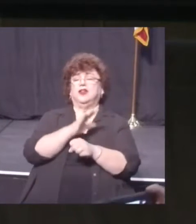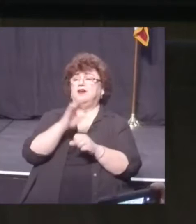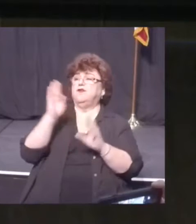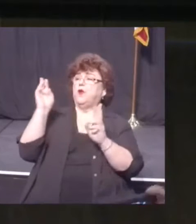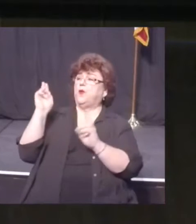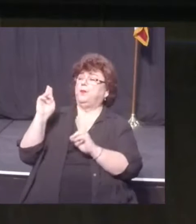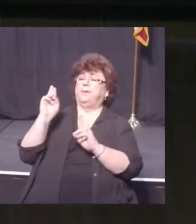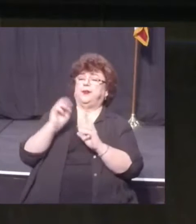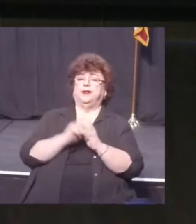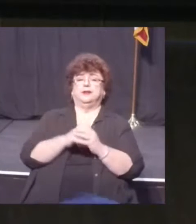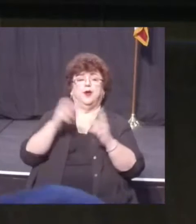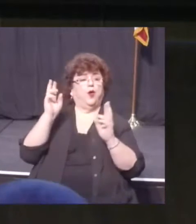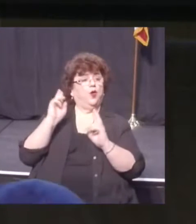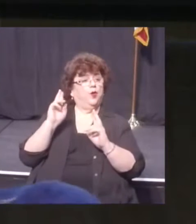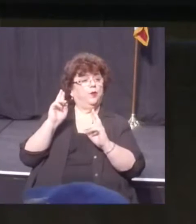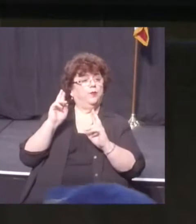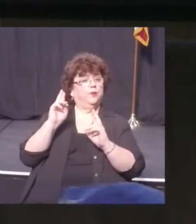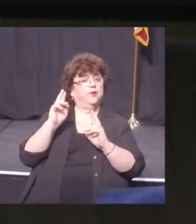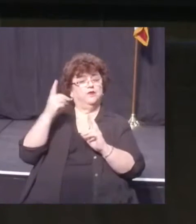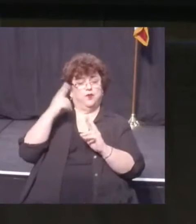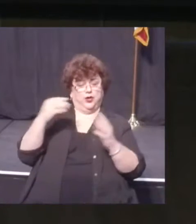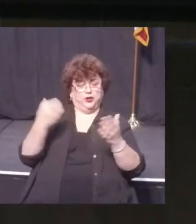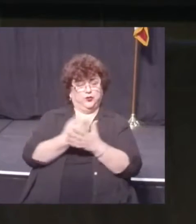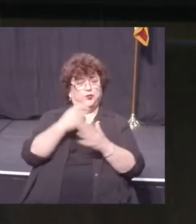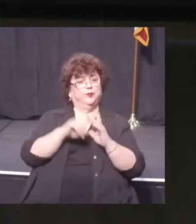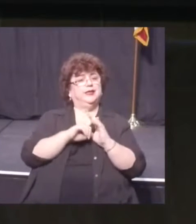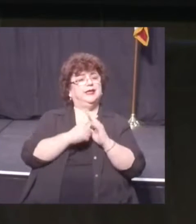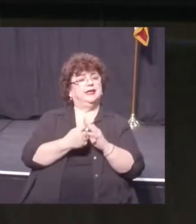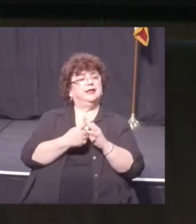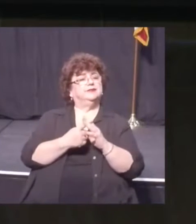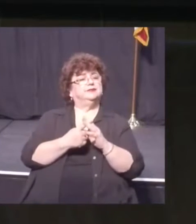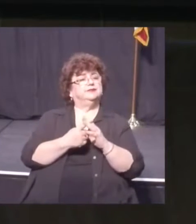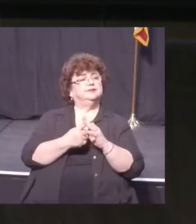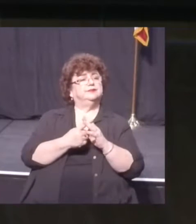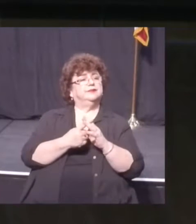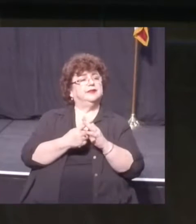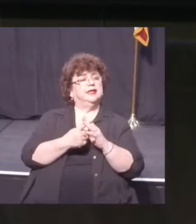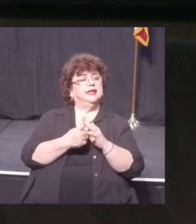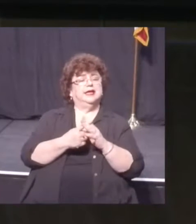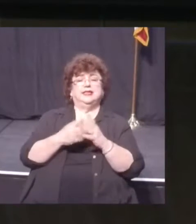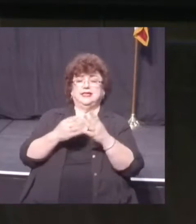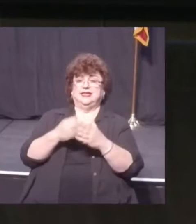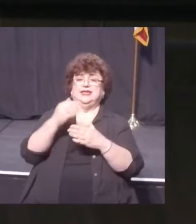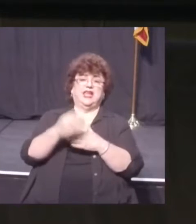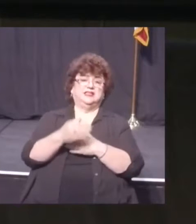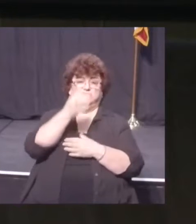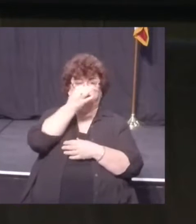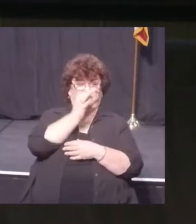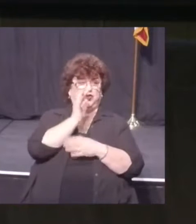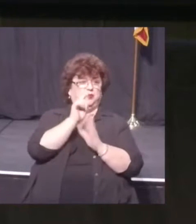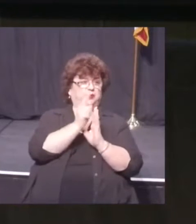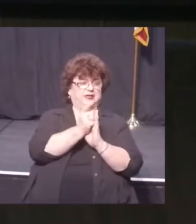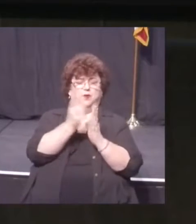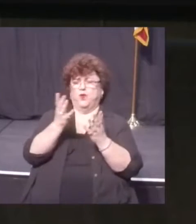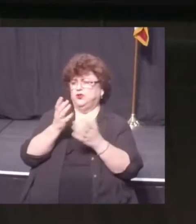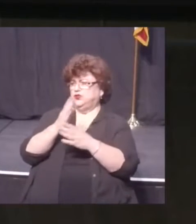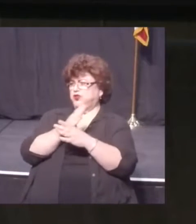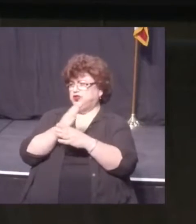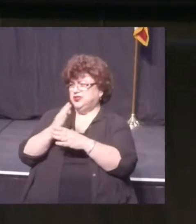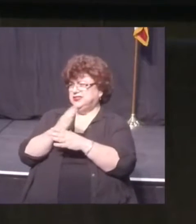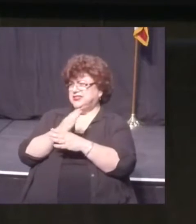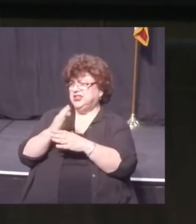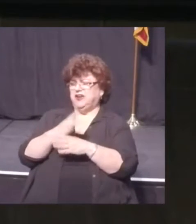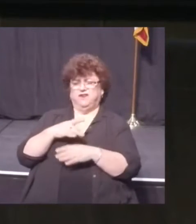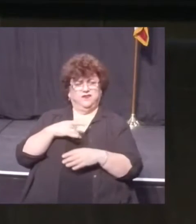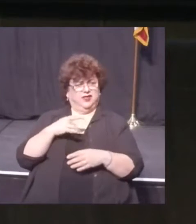hope. Hope for a new beginning. In these next few minutes, I want to share just a